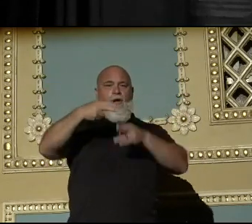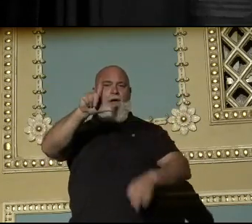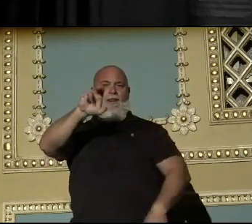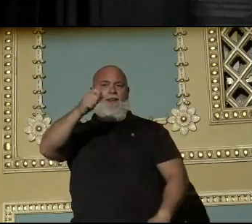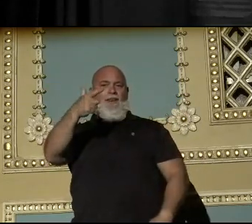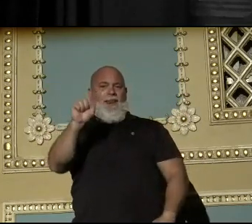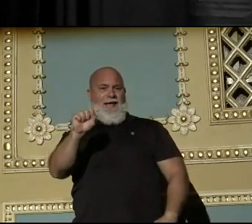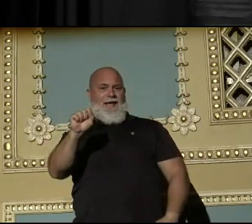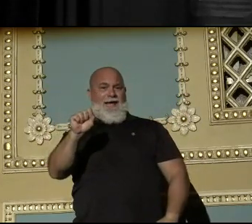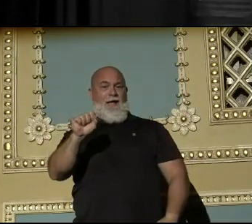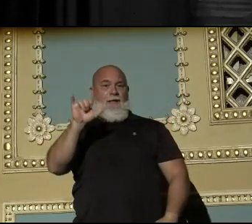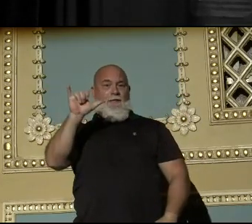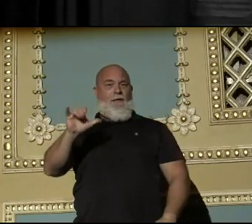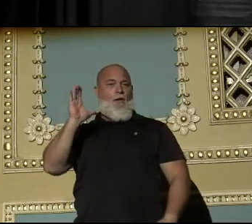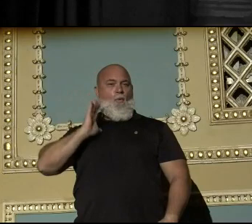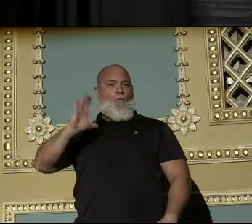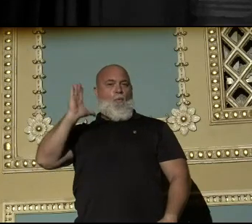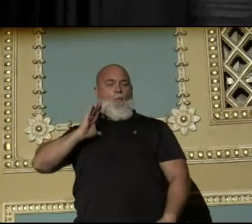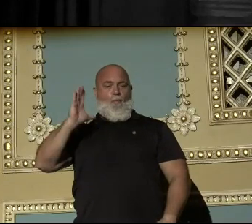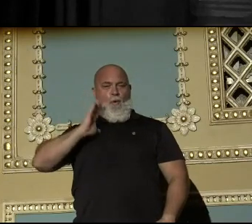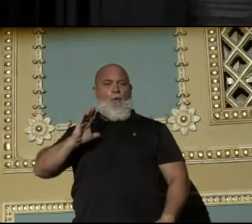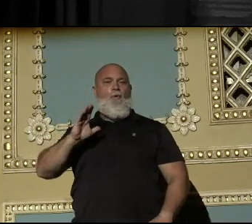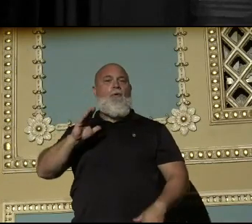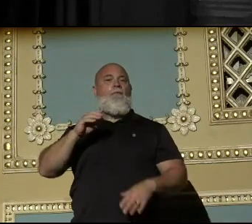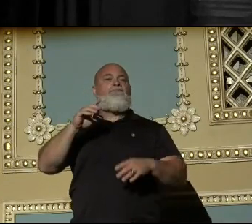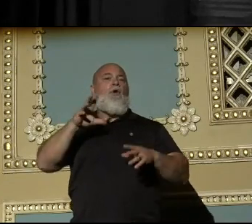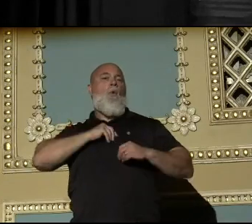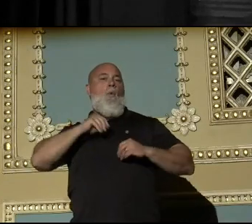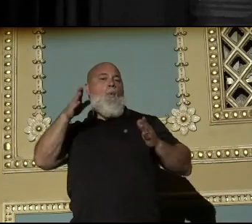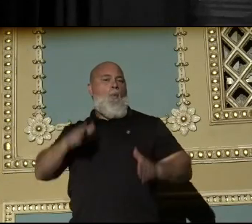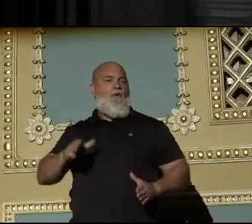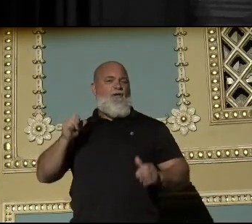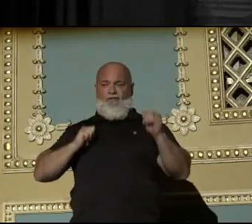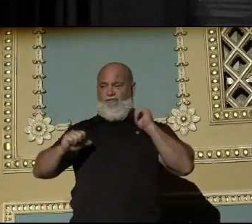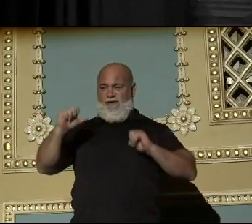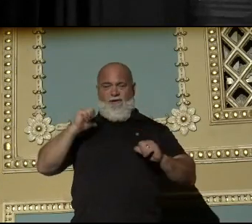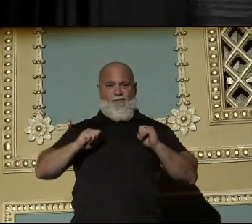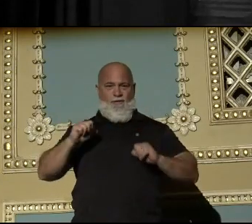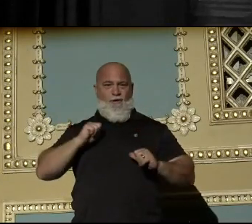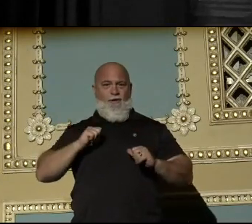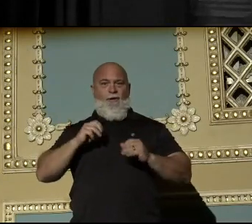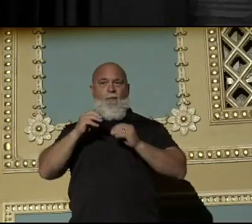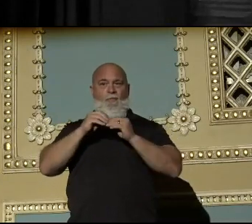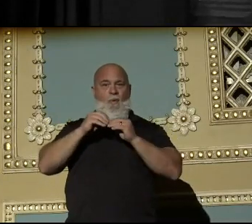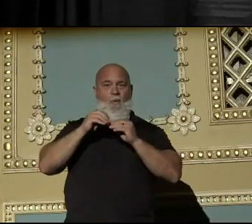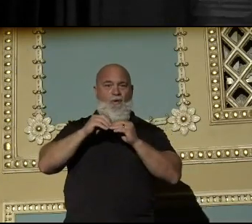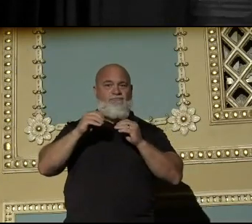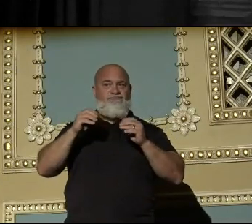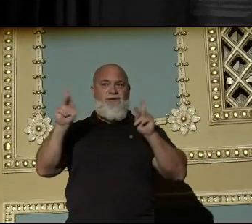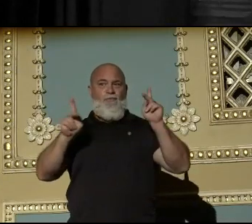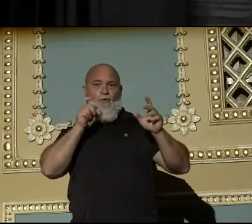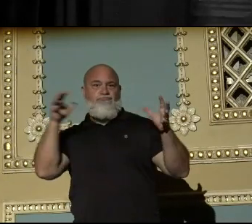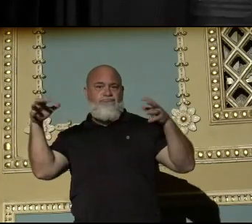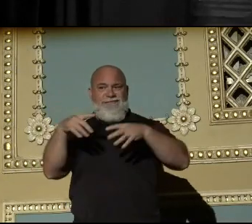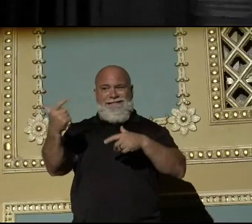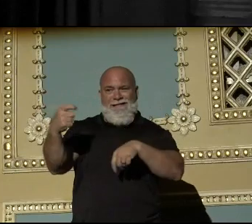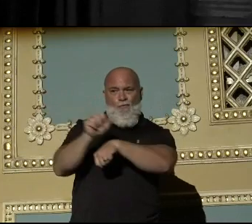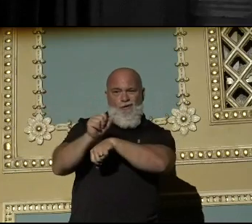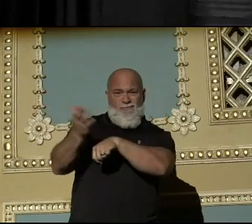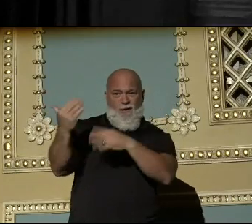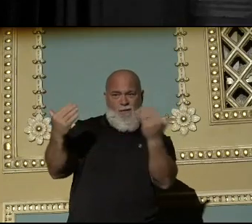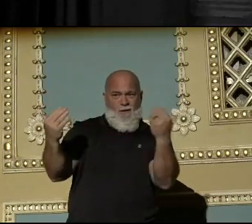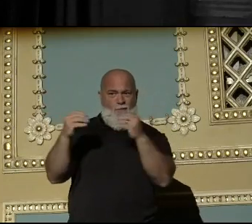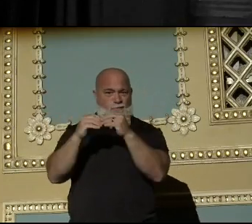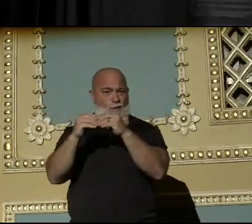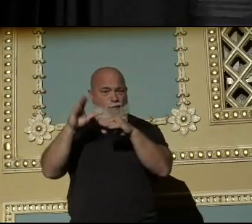in the vaudeville days, producers and owners of theaters would book more performers than they actually needed for a show, because